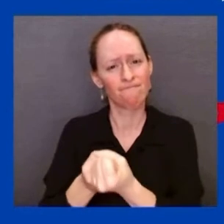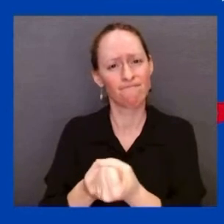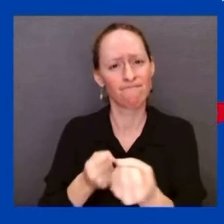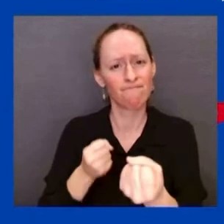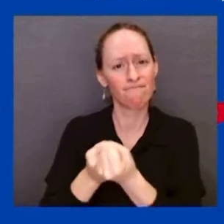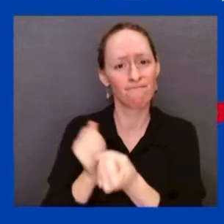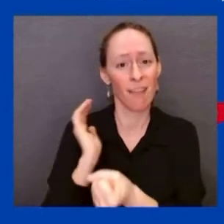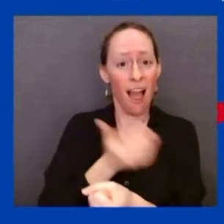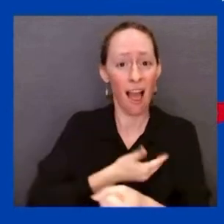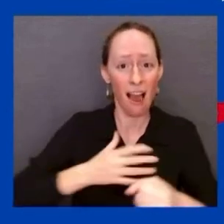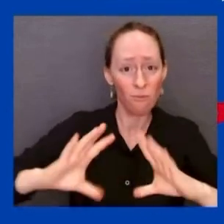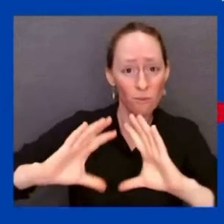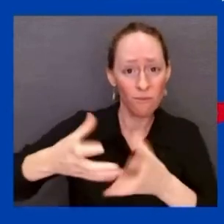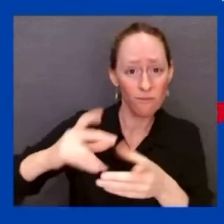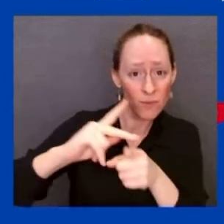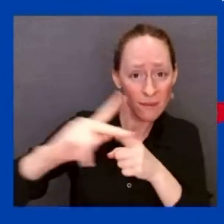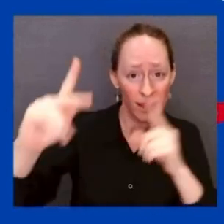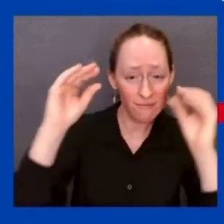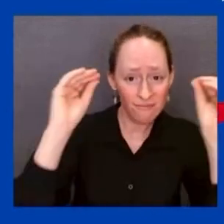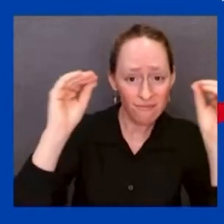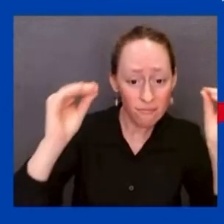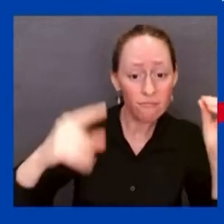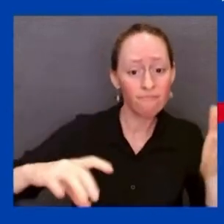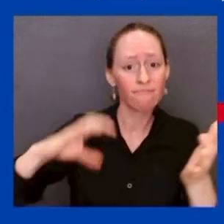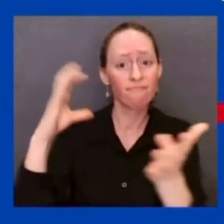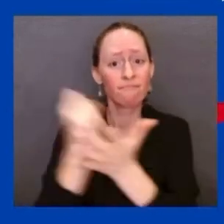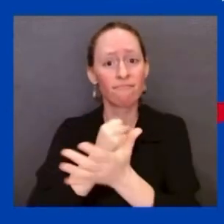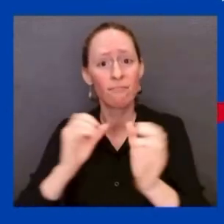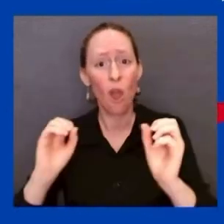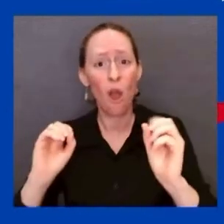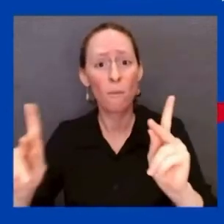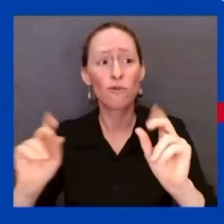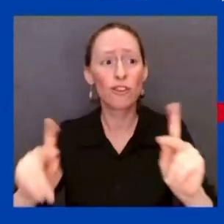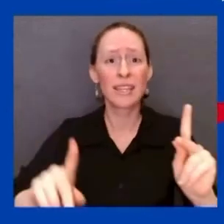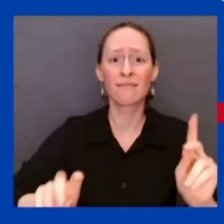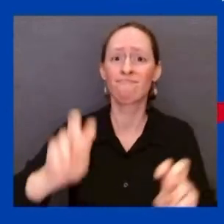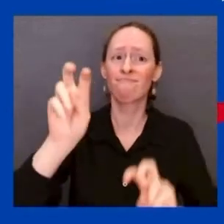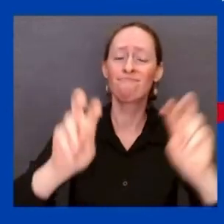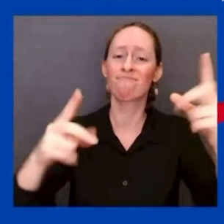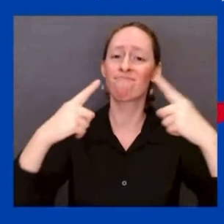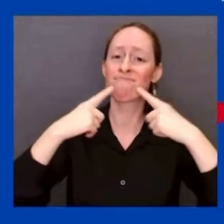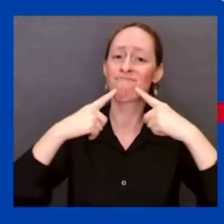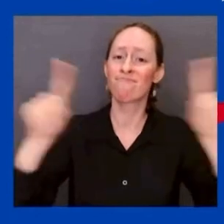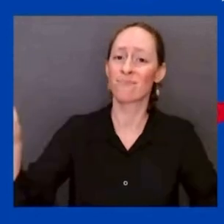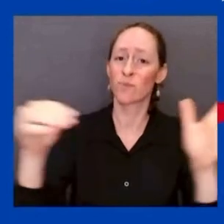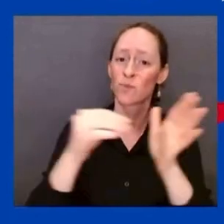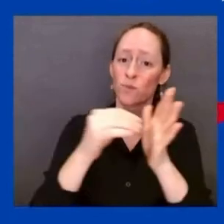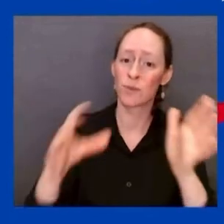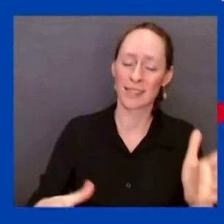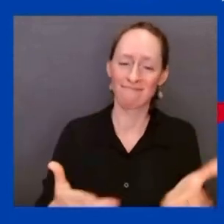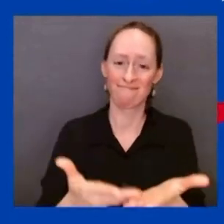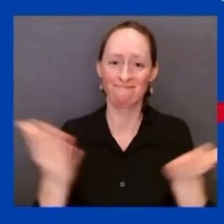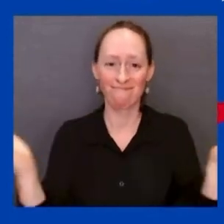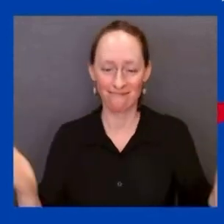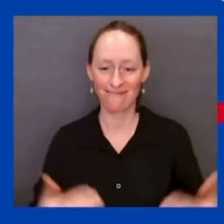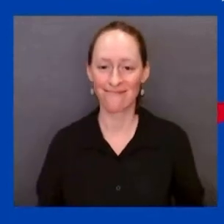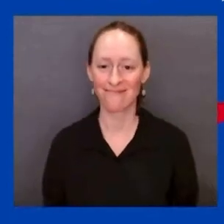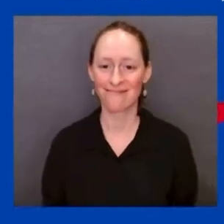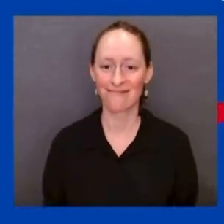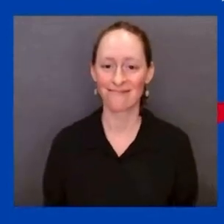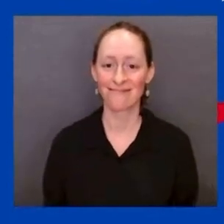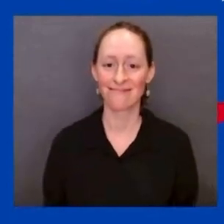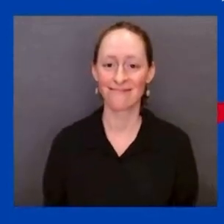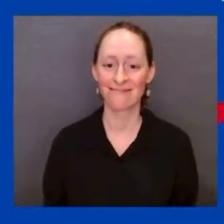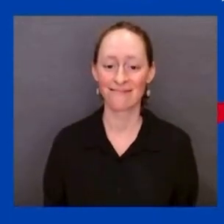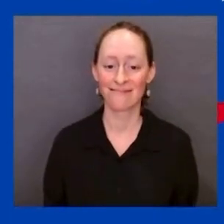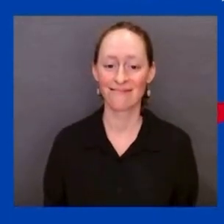students. Now, it is time for you to join me in giving a warm